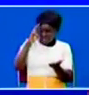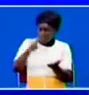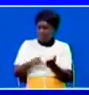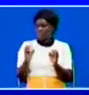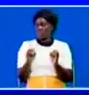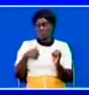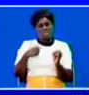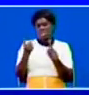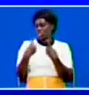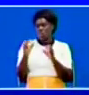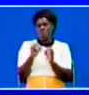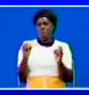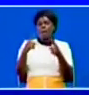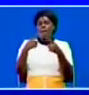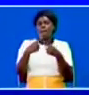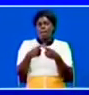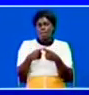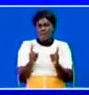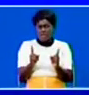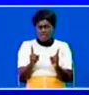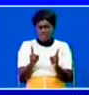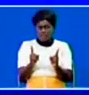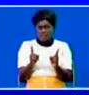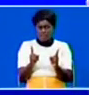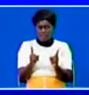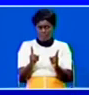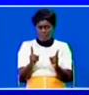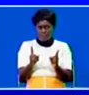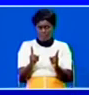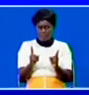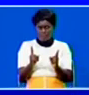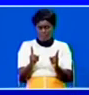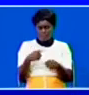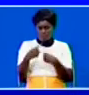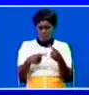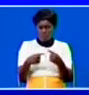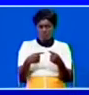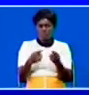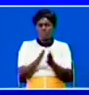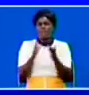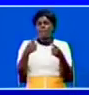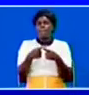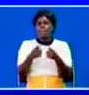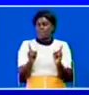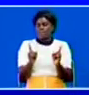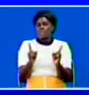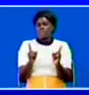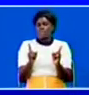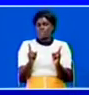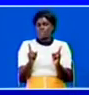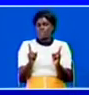allowed to speak at the event. I will let that conversation take its own course, as it's already doing. But what